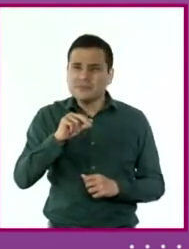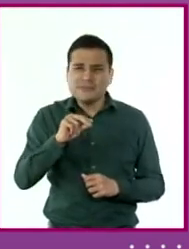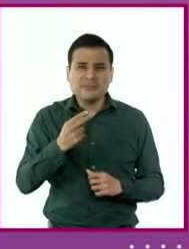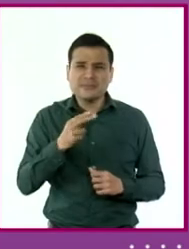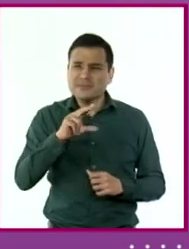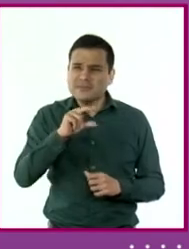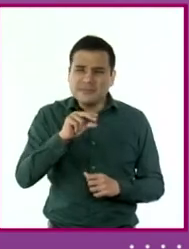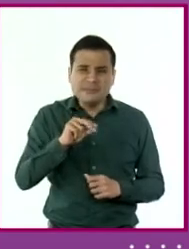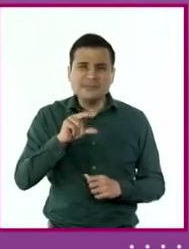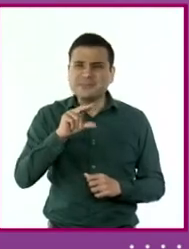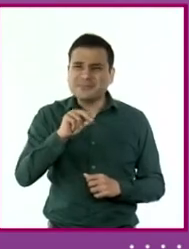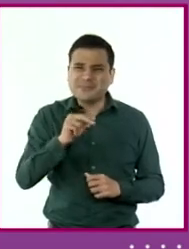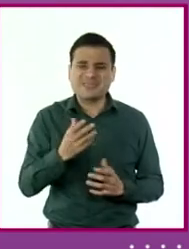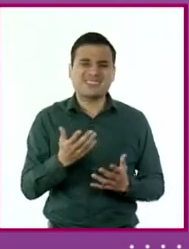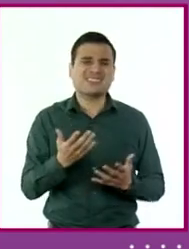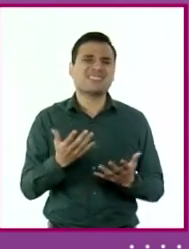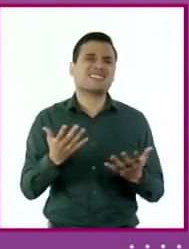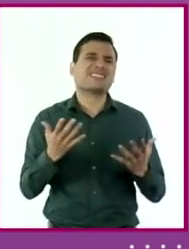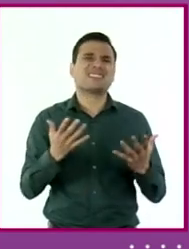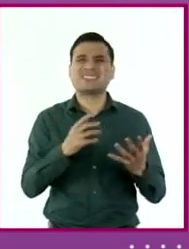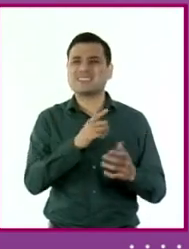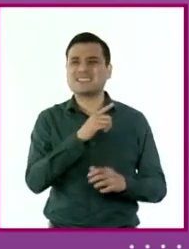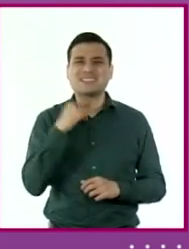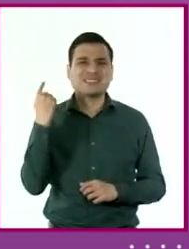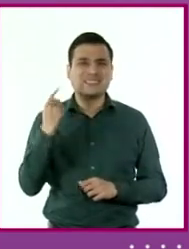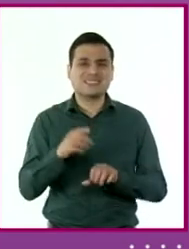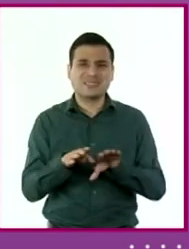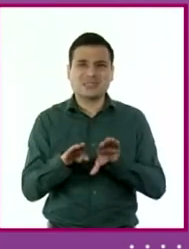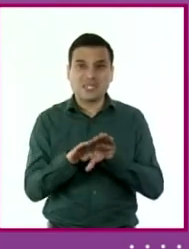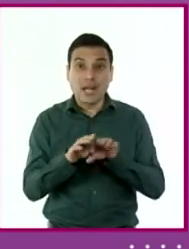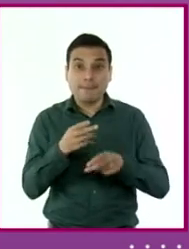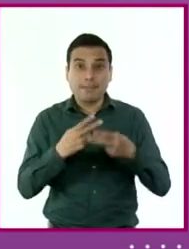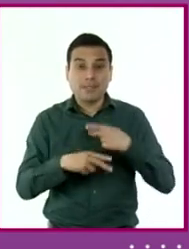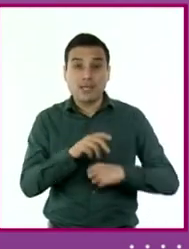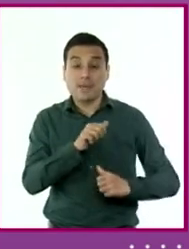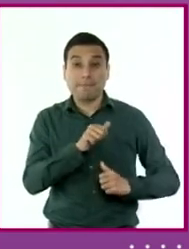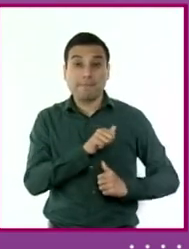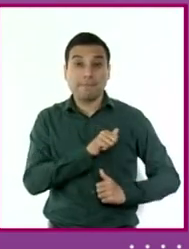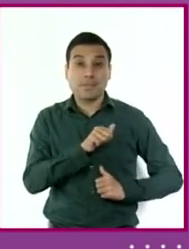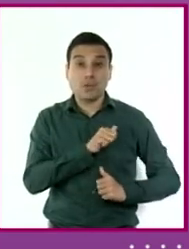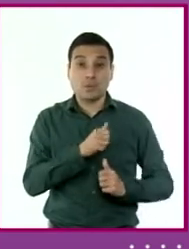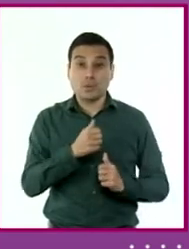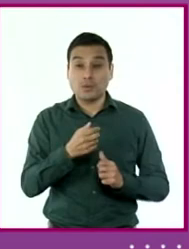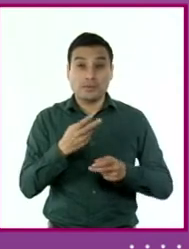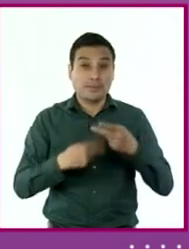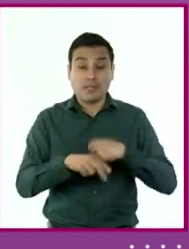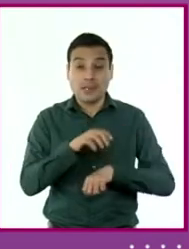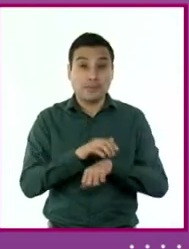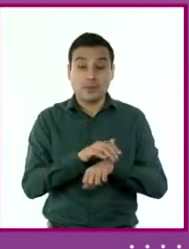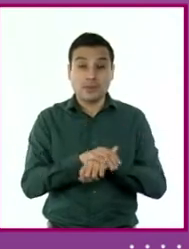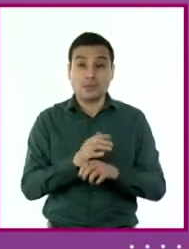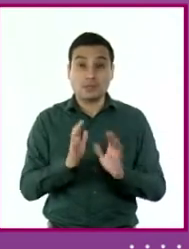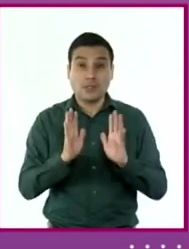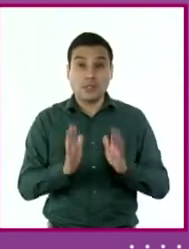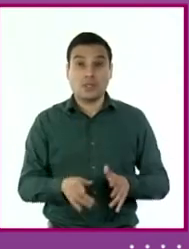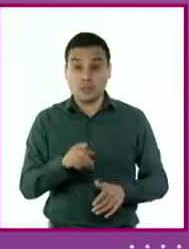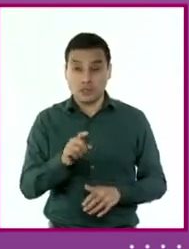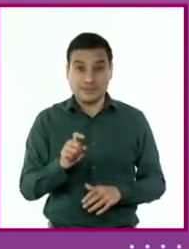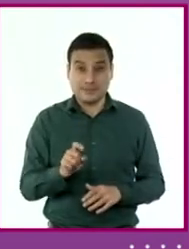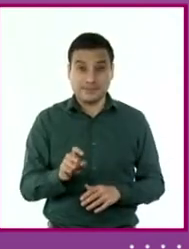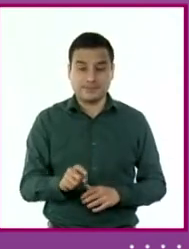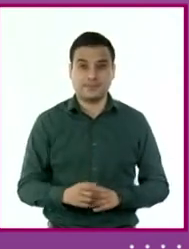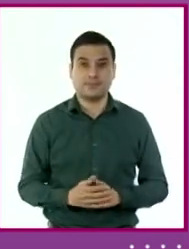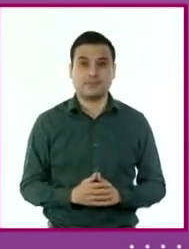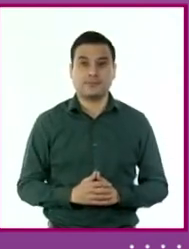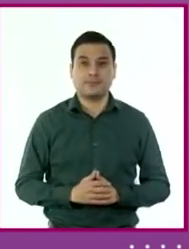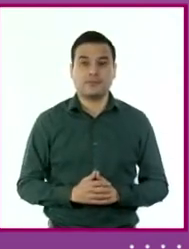no! Oh. You broke that! Look, he brought some friends. They are soldiers. Push the left button. Push the left